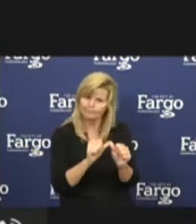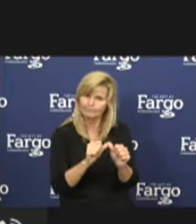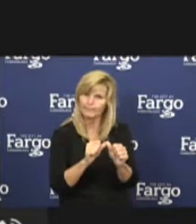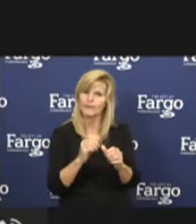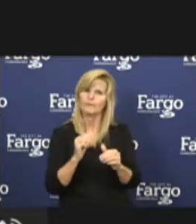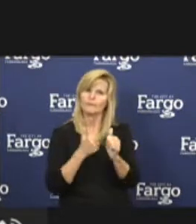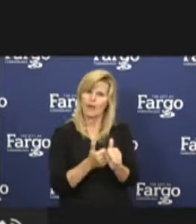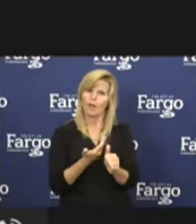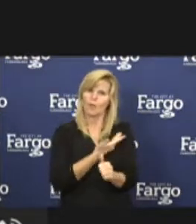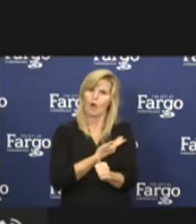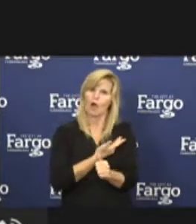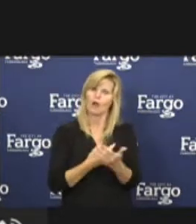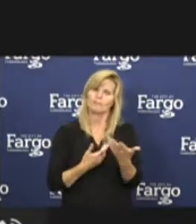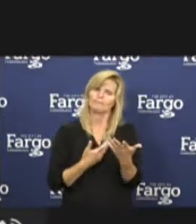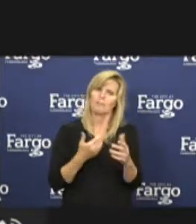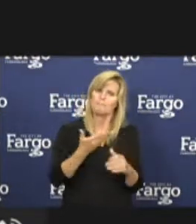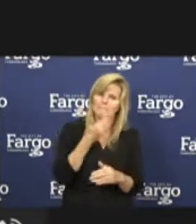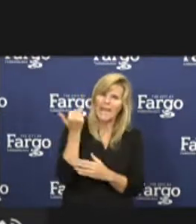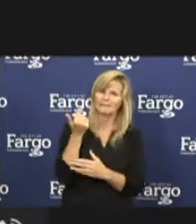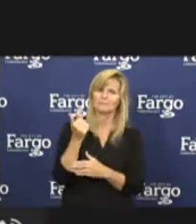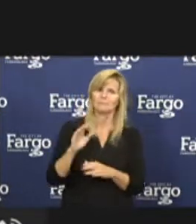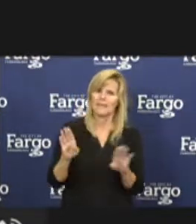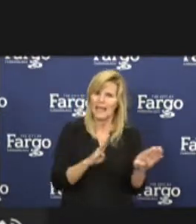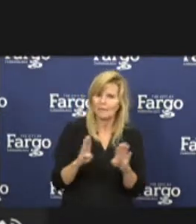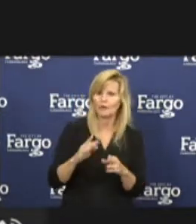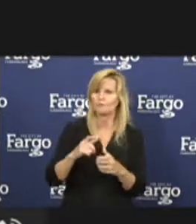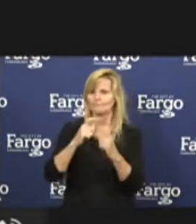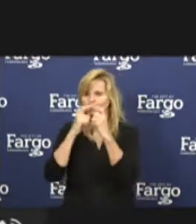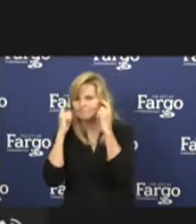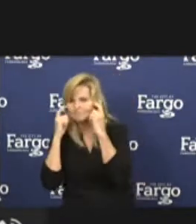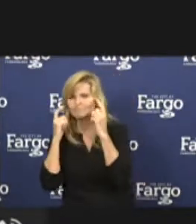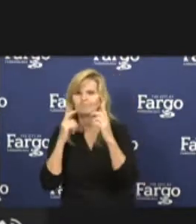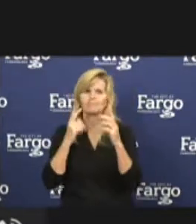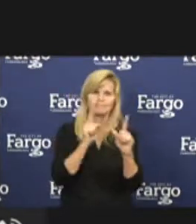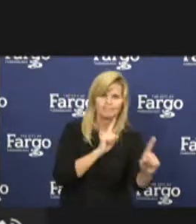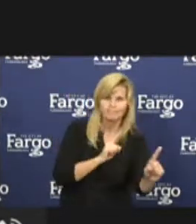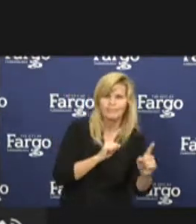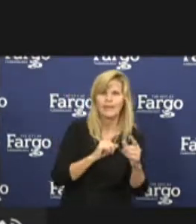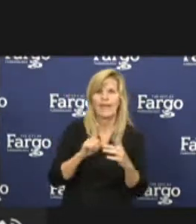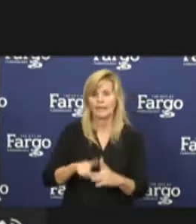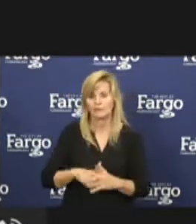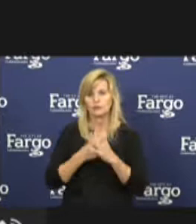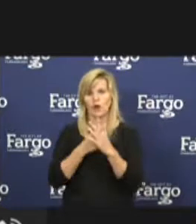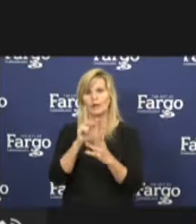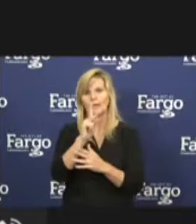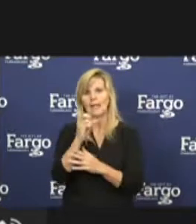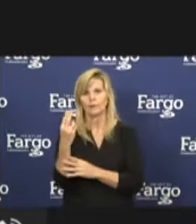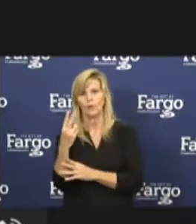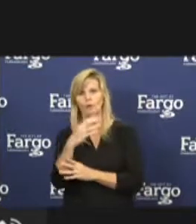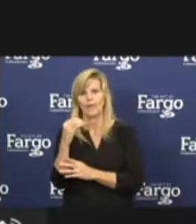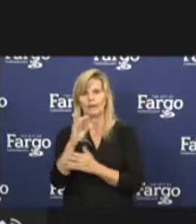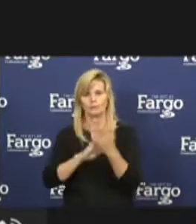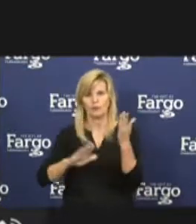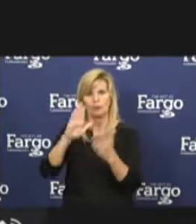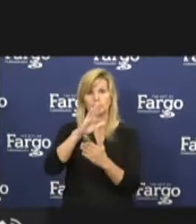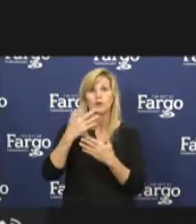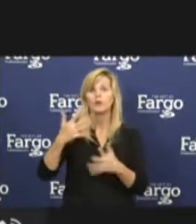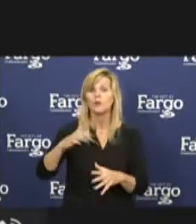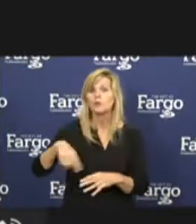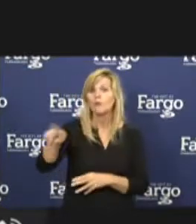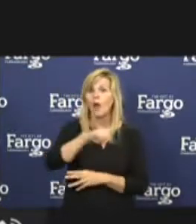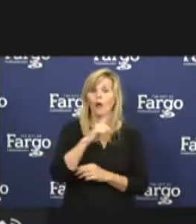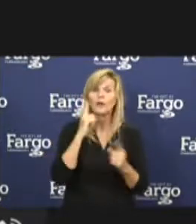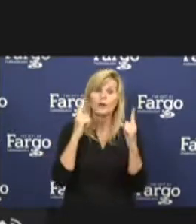etiquette so we can keep businesses open and restart K-12 and higher ed. You've already heard this several